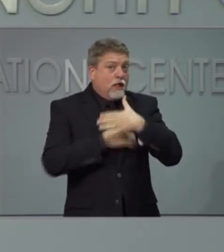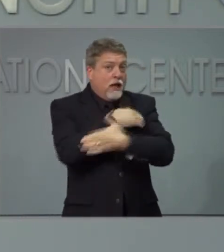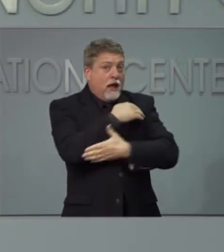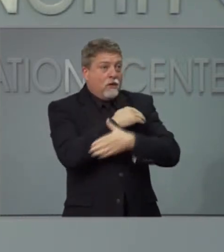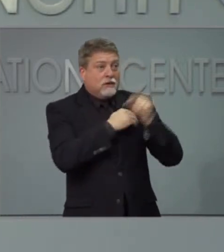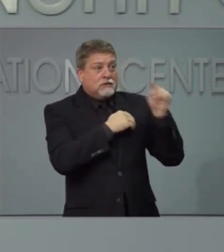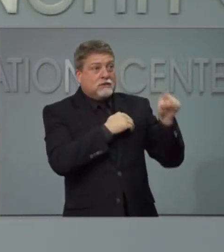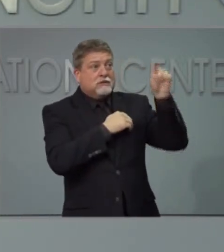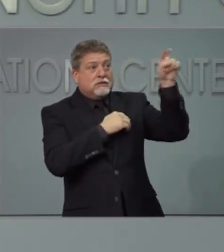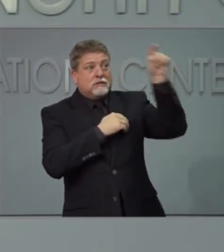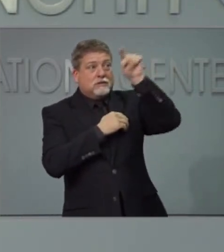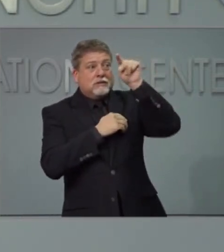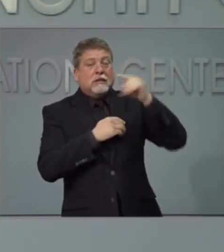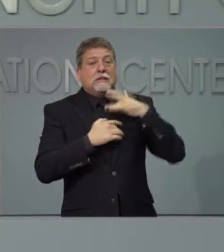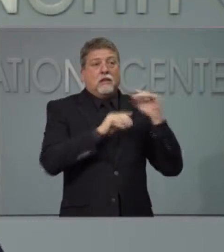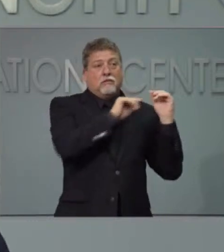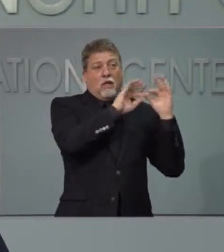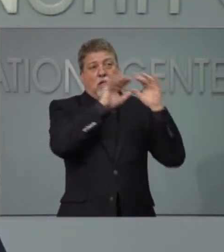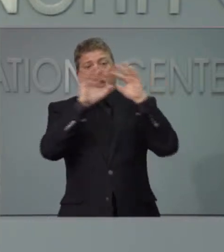Cohen, I'll recognize you on this.